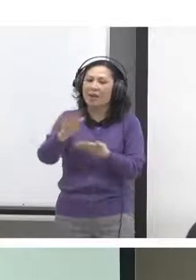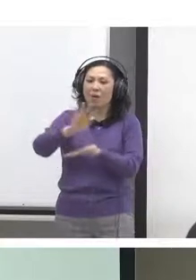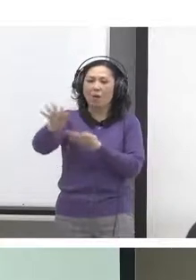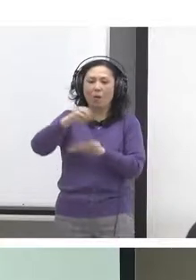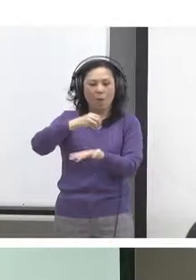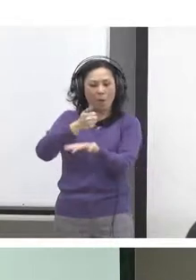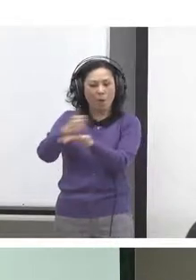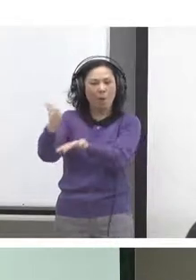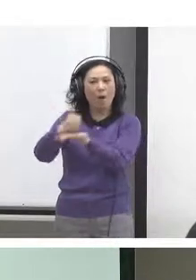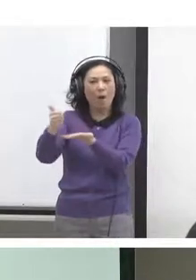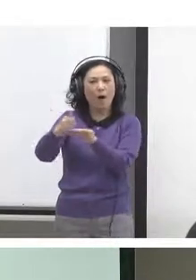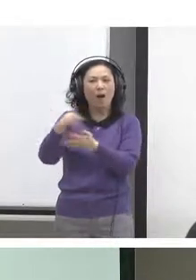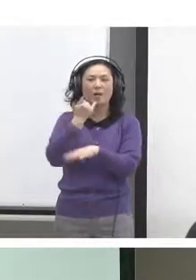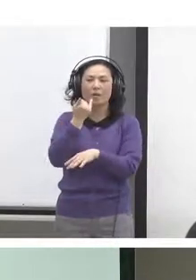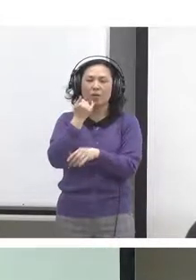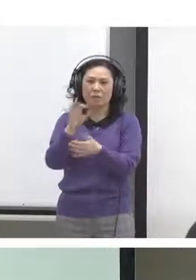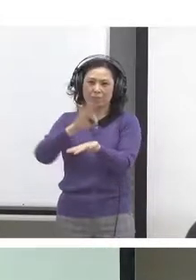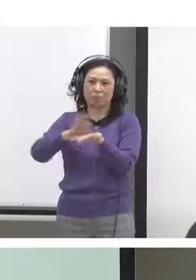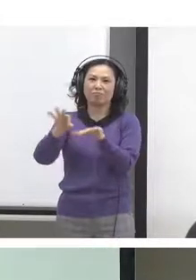But